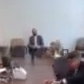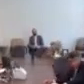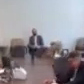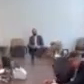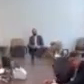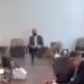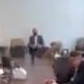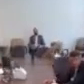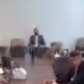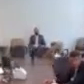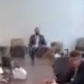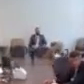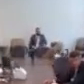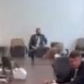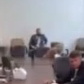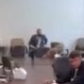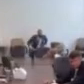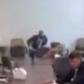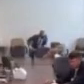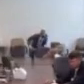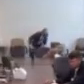great thank you